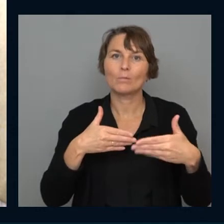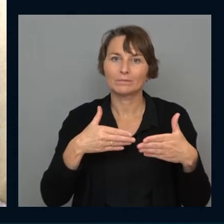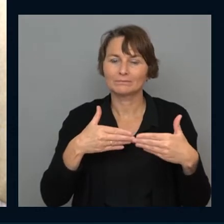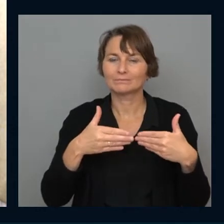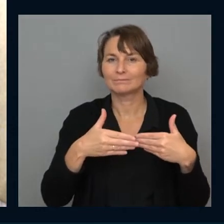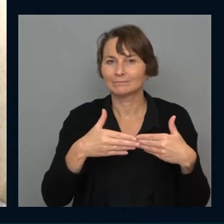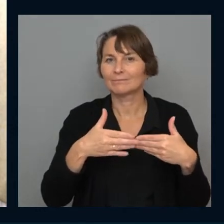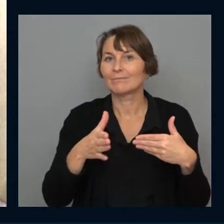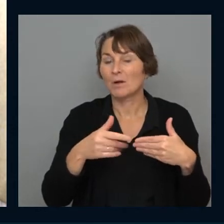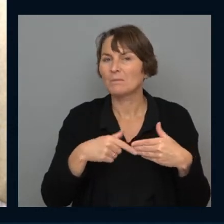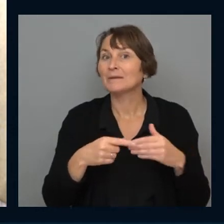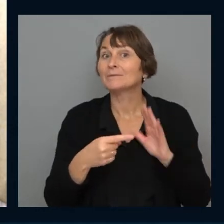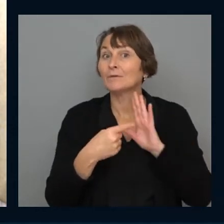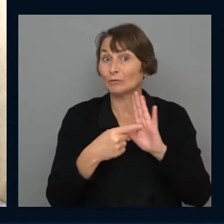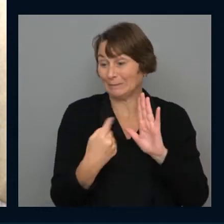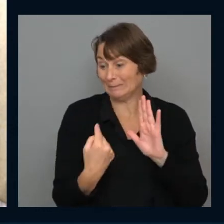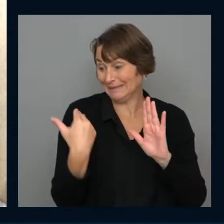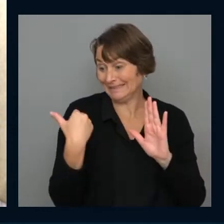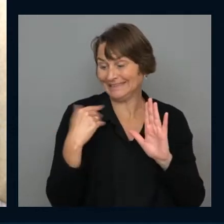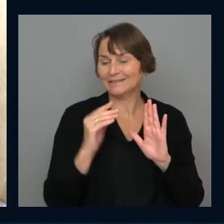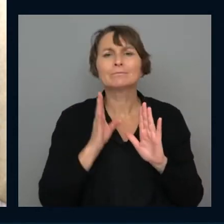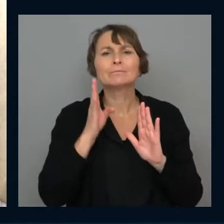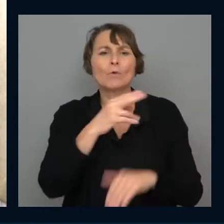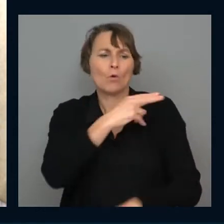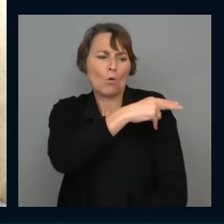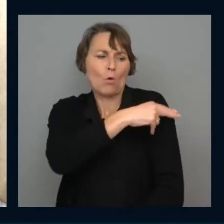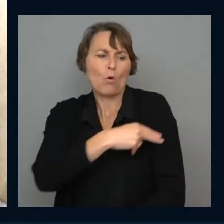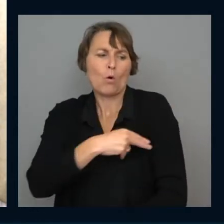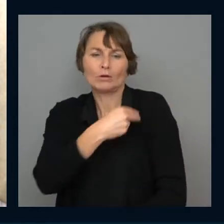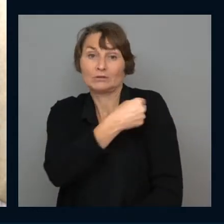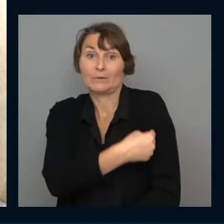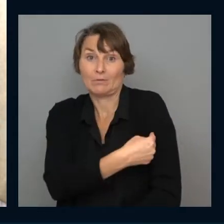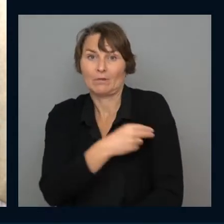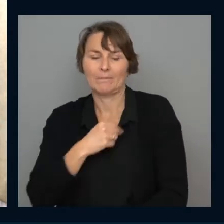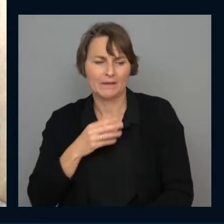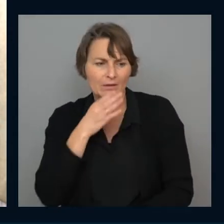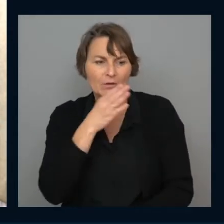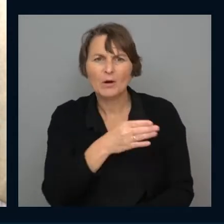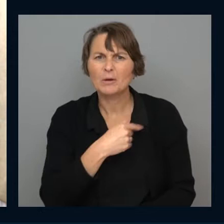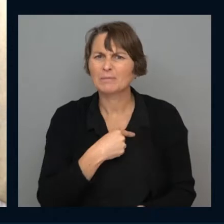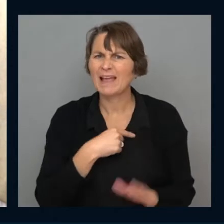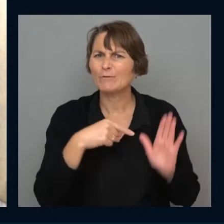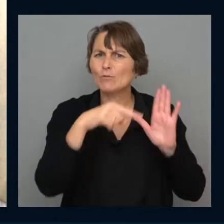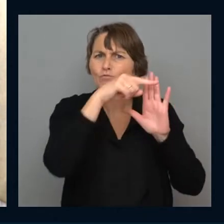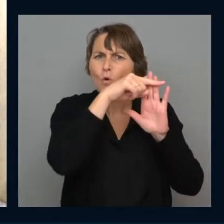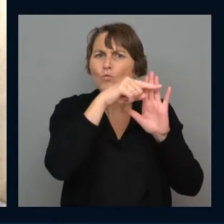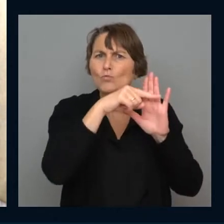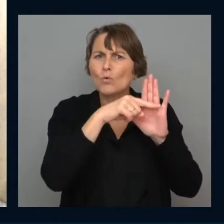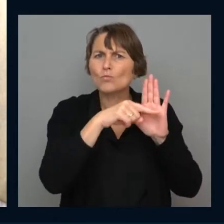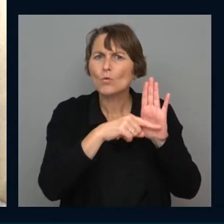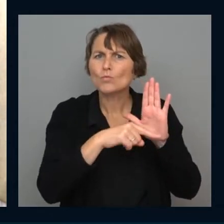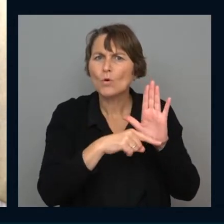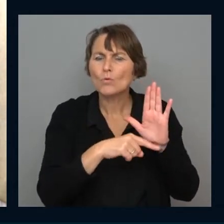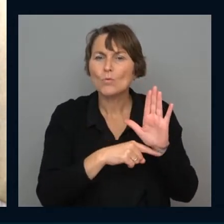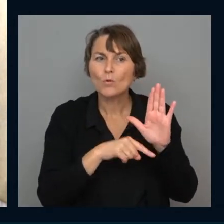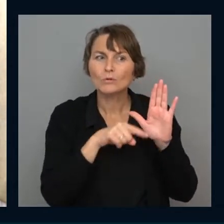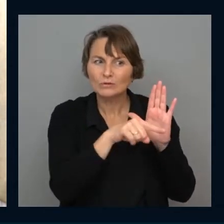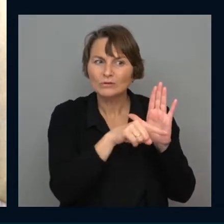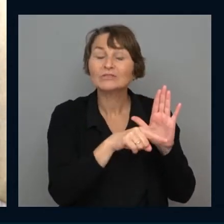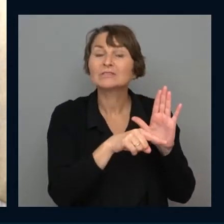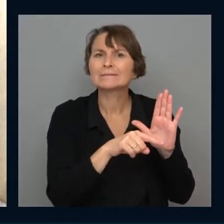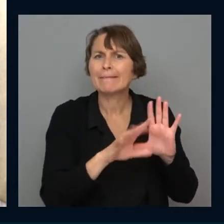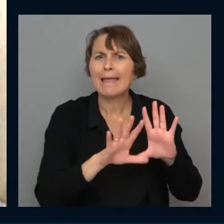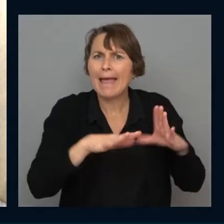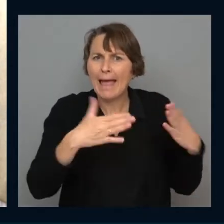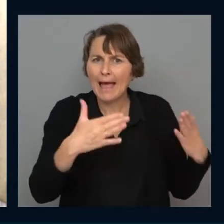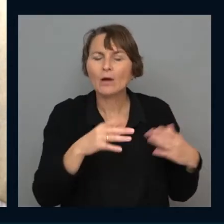some strange rules in place where you cannot push into production until a physical document is literally signed and uploaded to